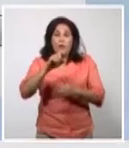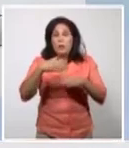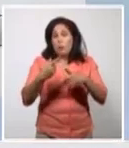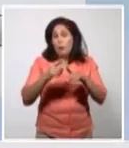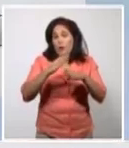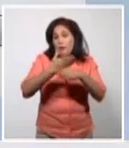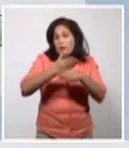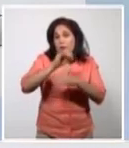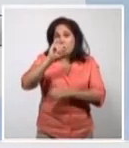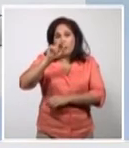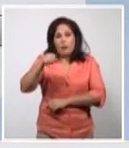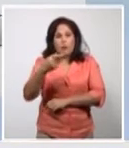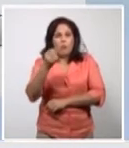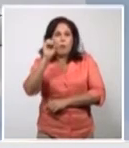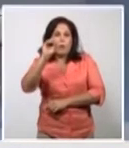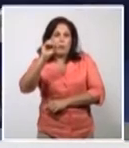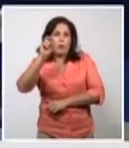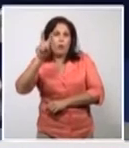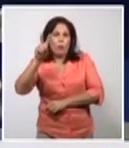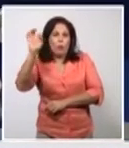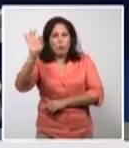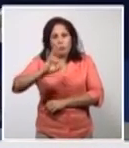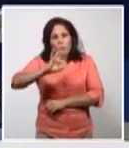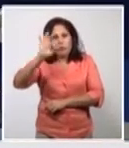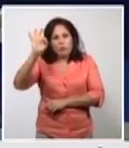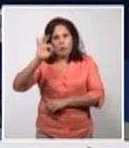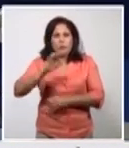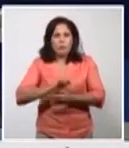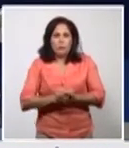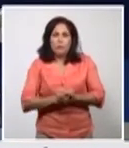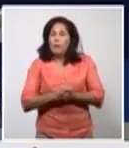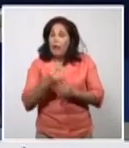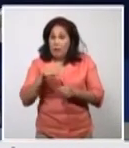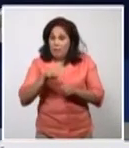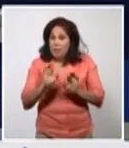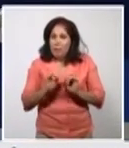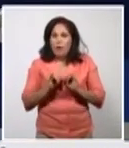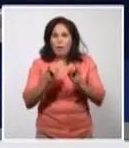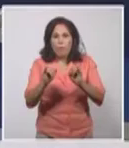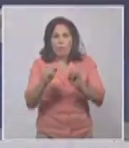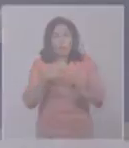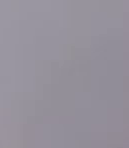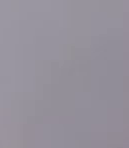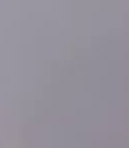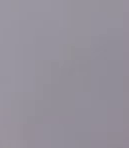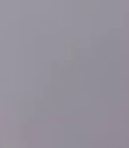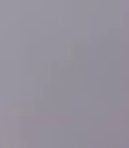6.02%. And this is all the information we're bringing to you today.